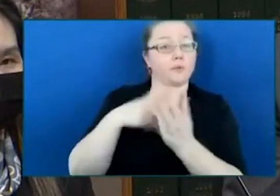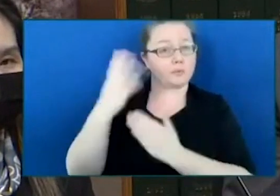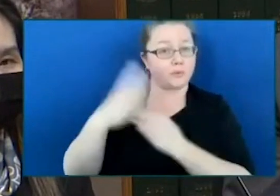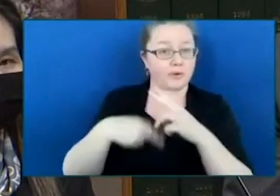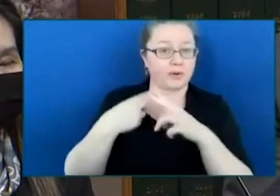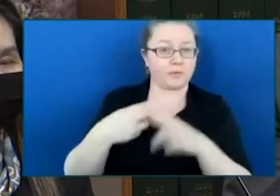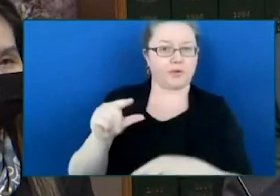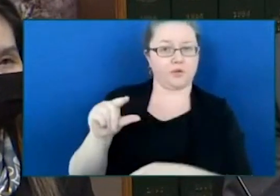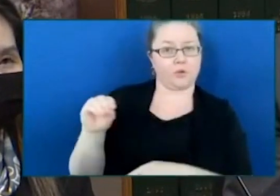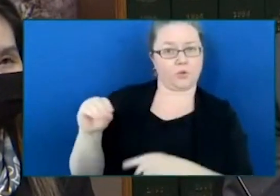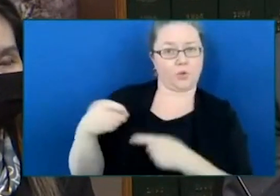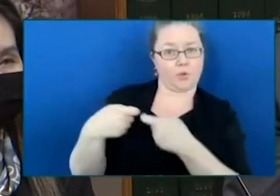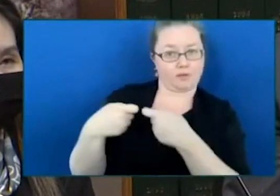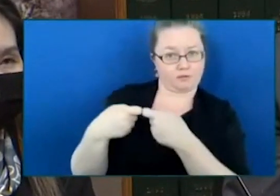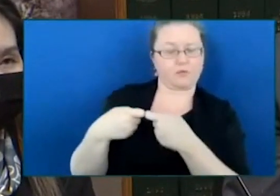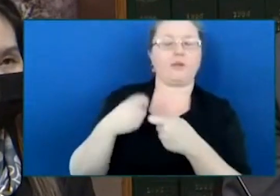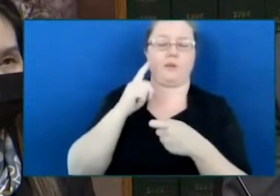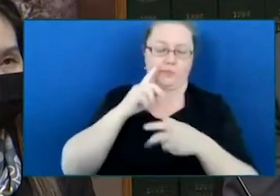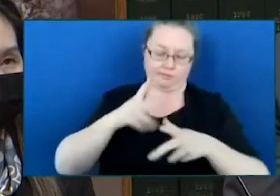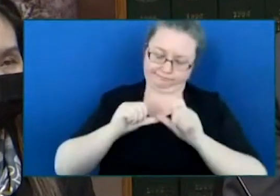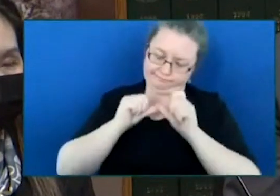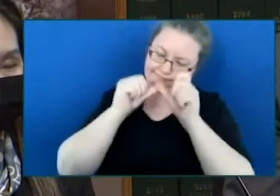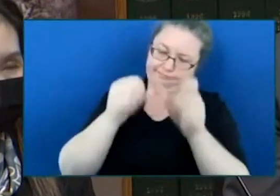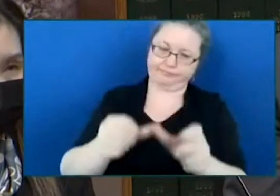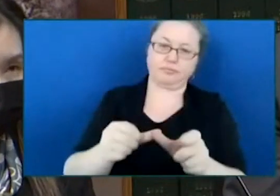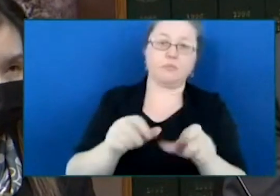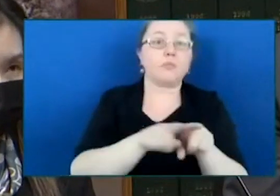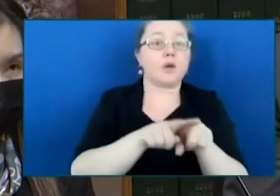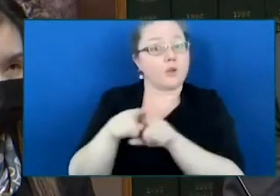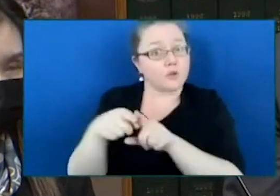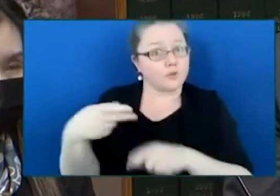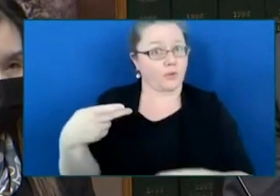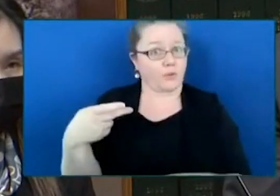EVs even more affordable, we are going to remove the PST.